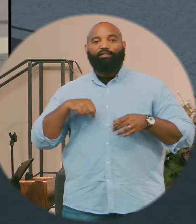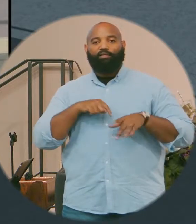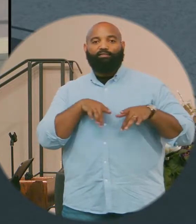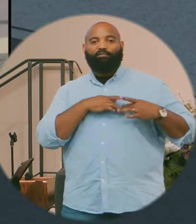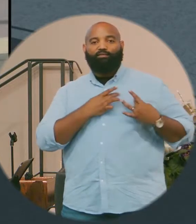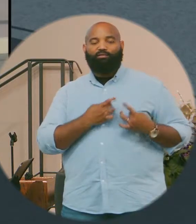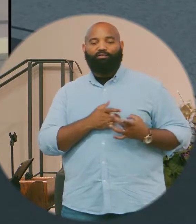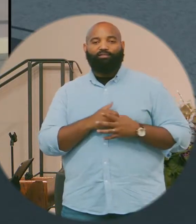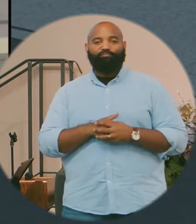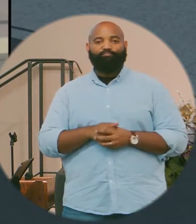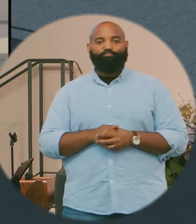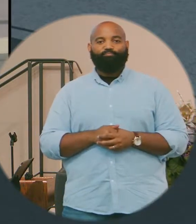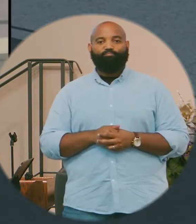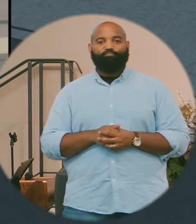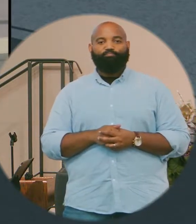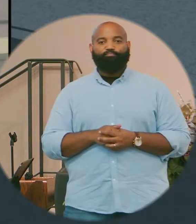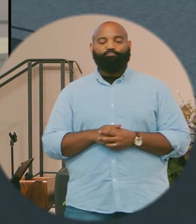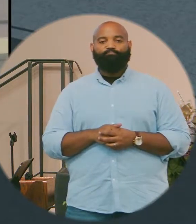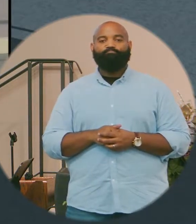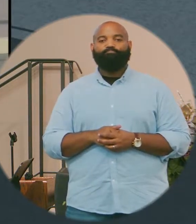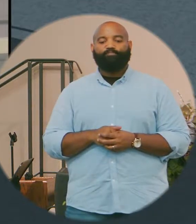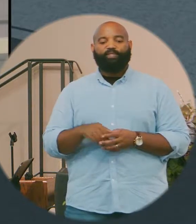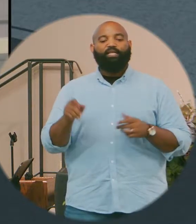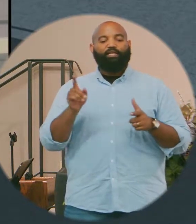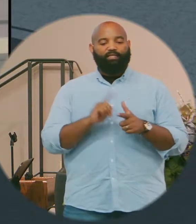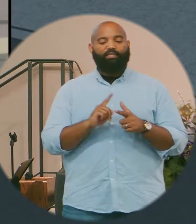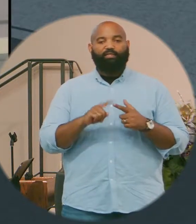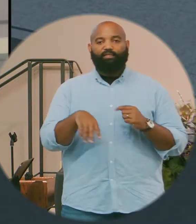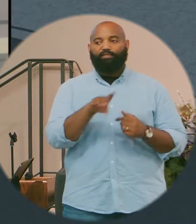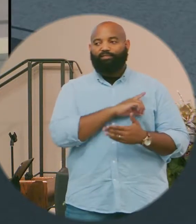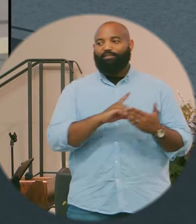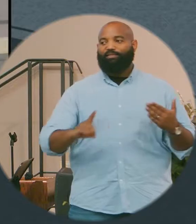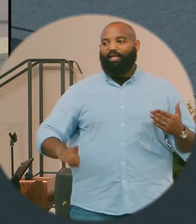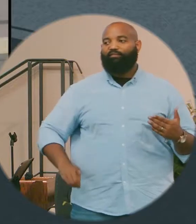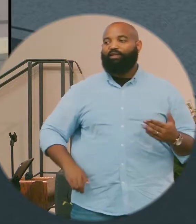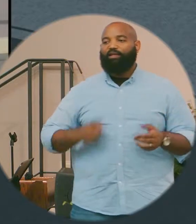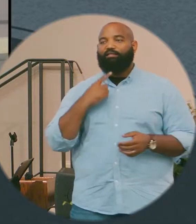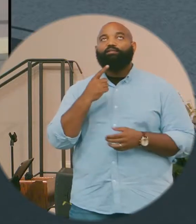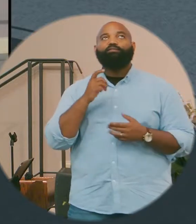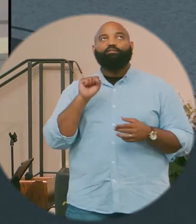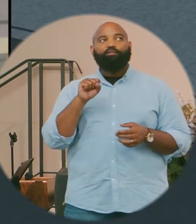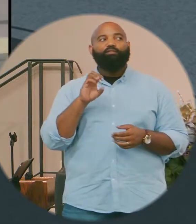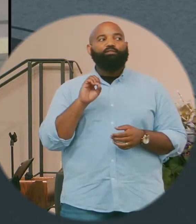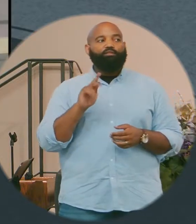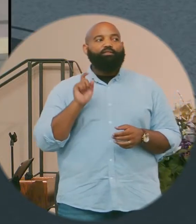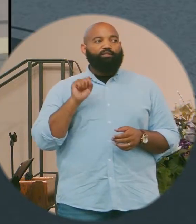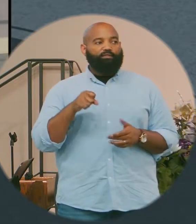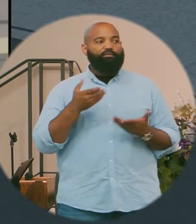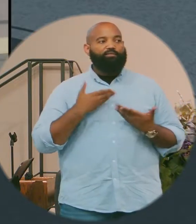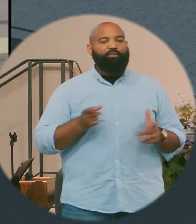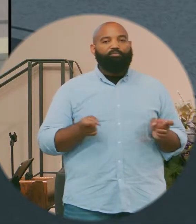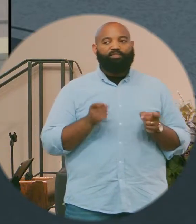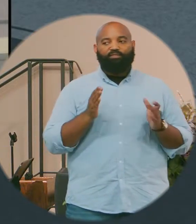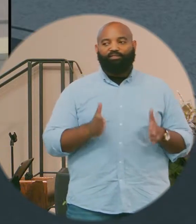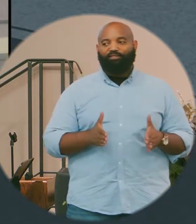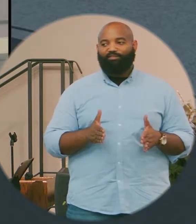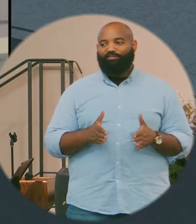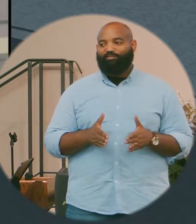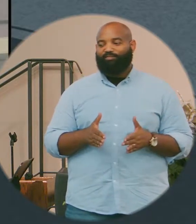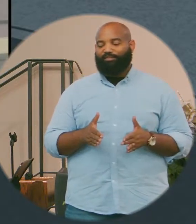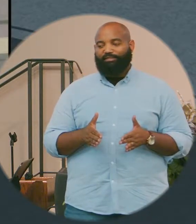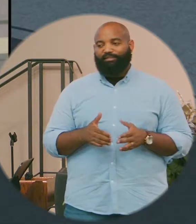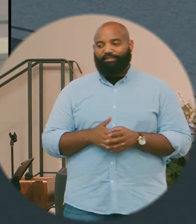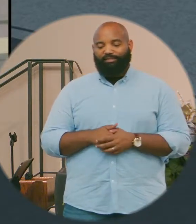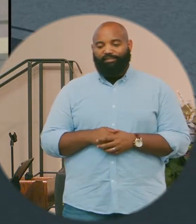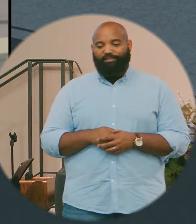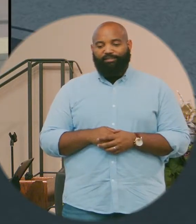David, he became aware of the damage of sin. but also David acted